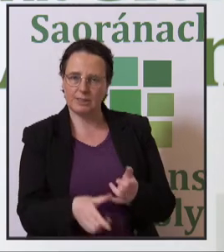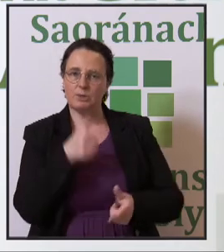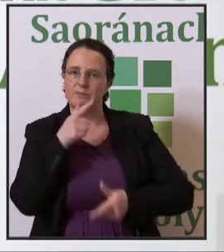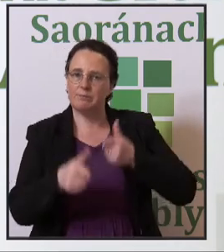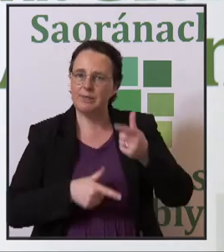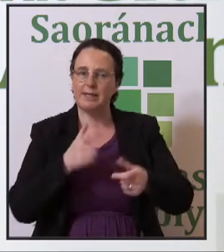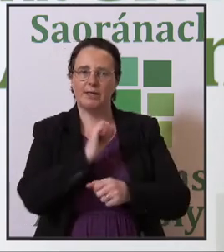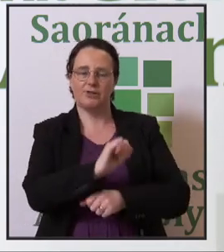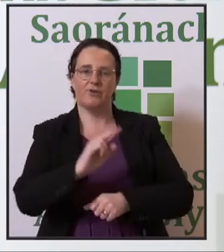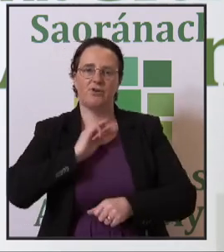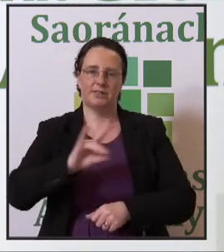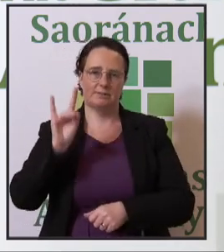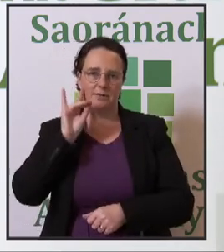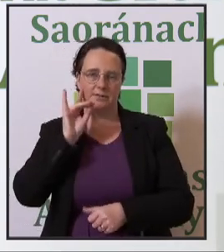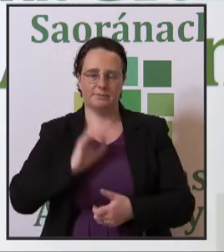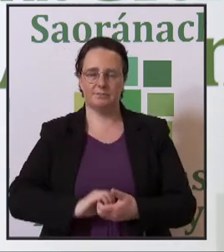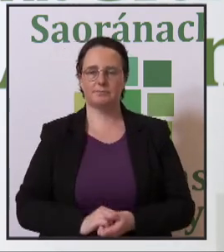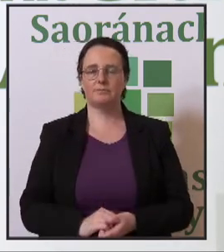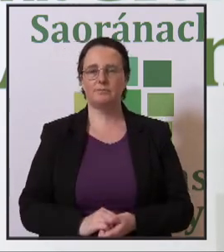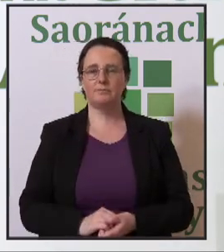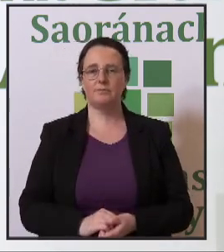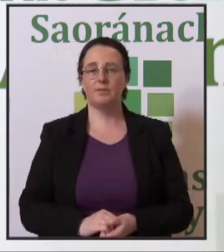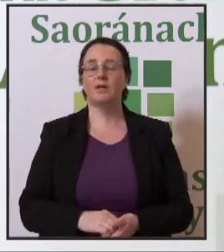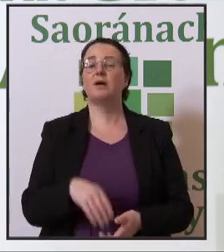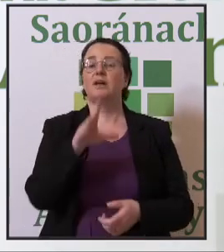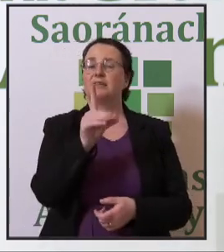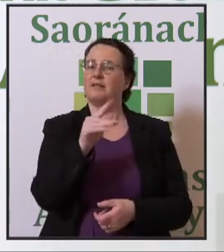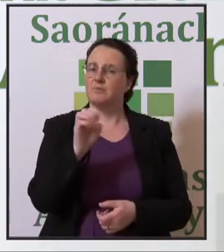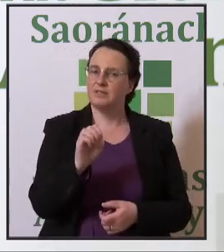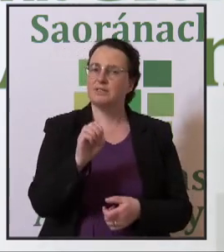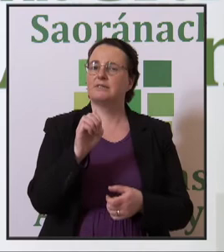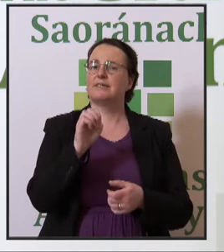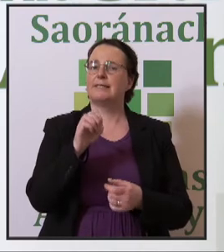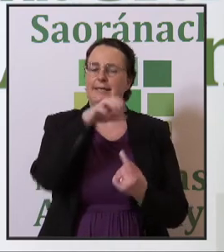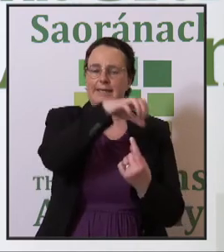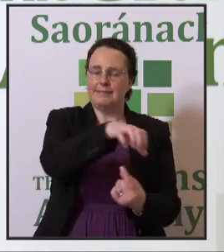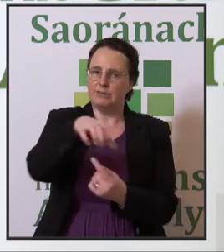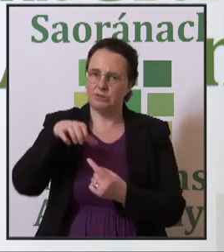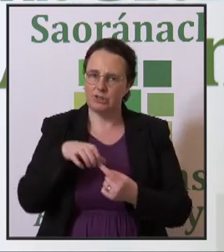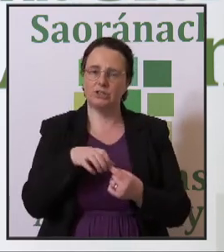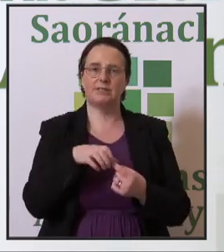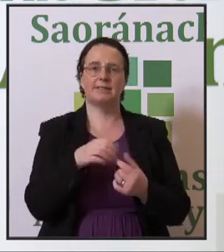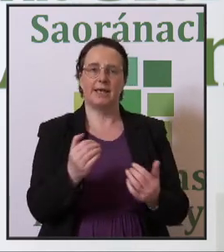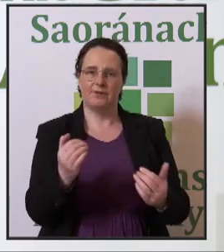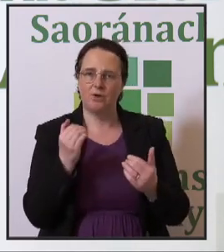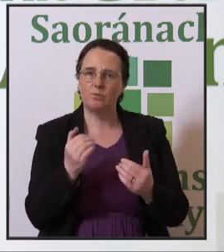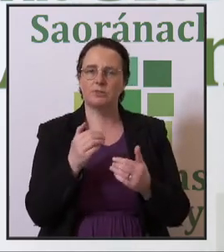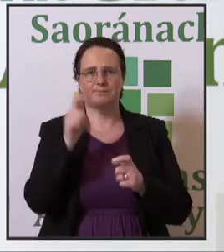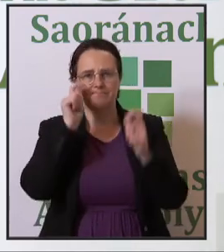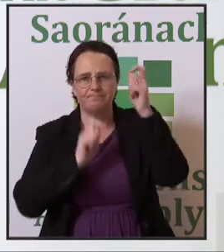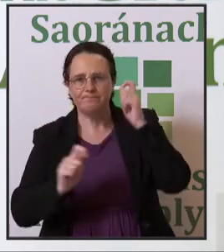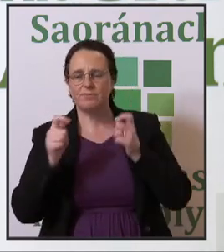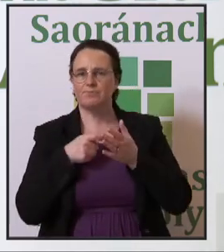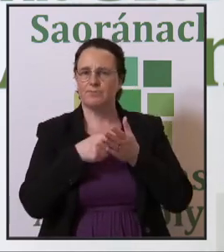to be heard. As deliberative institutions that emphasise informed and considered recommendations,